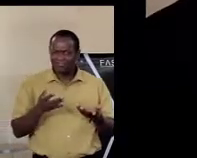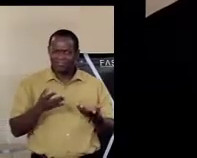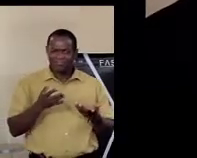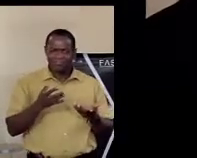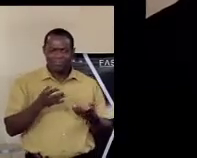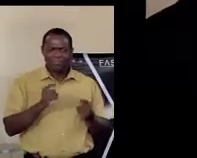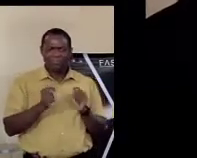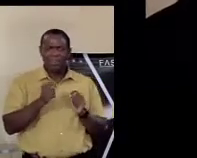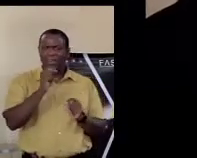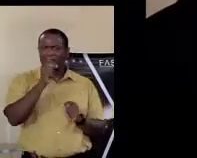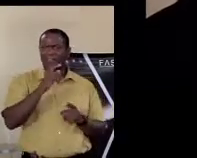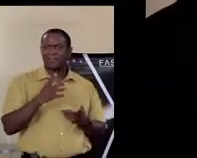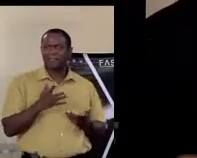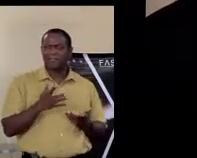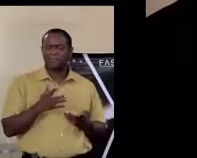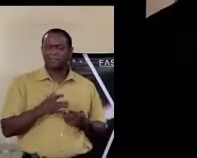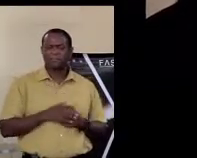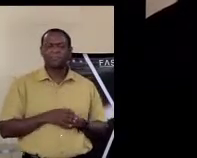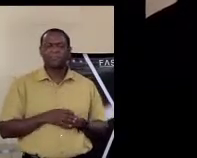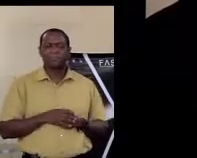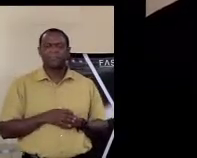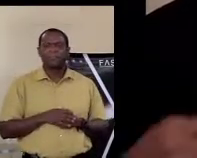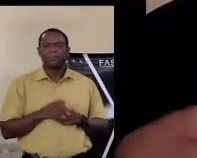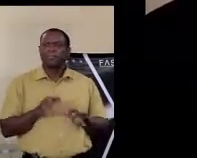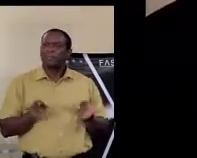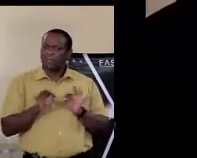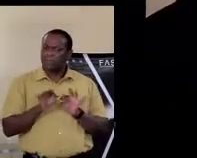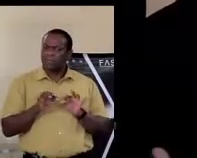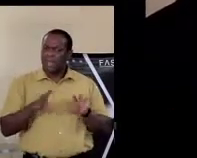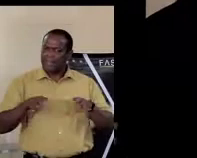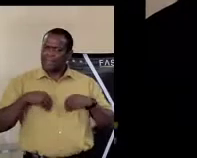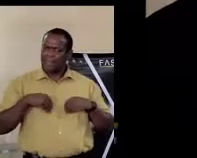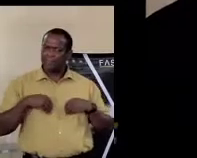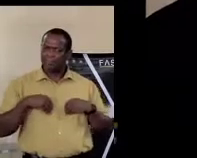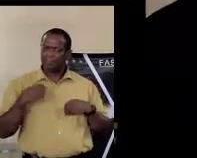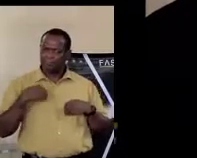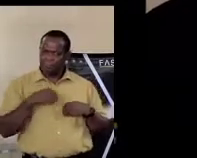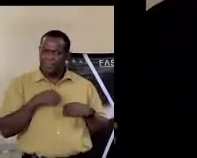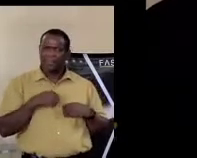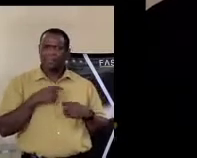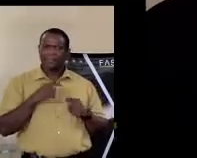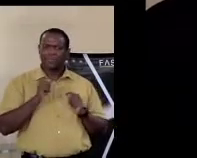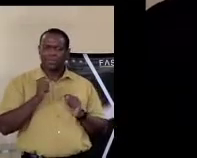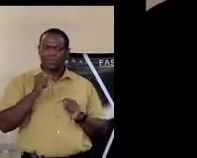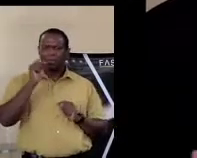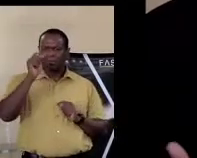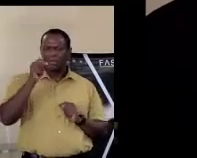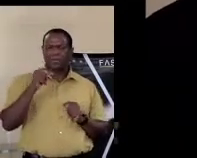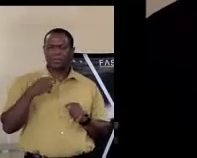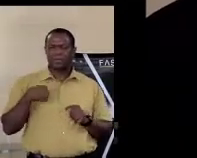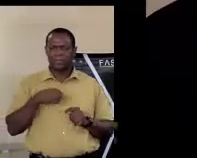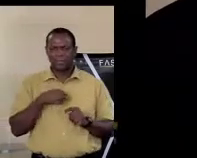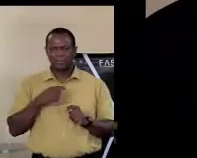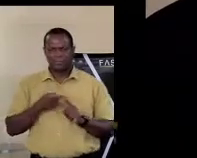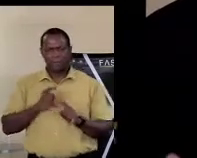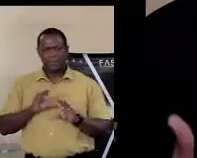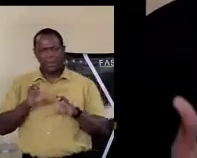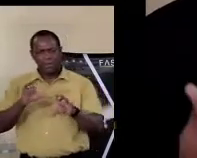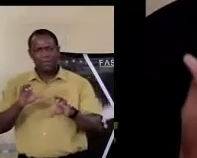from is important. It is what defines me. A lot of